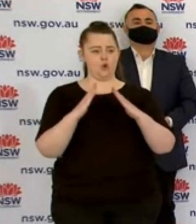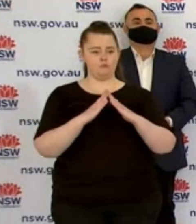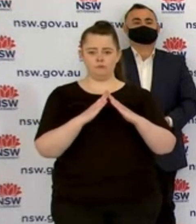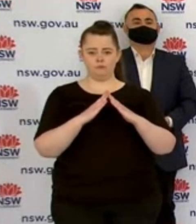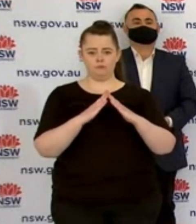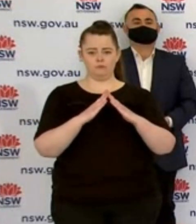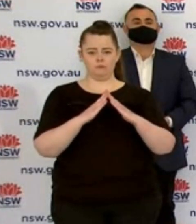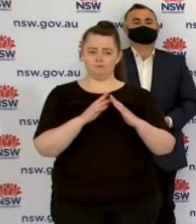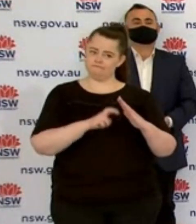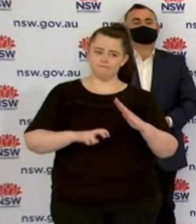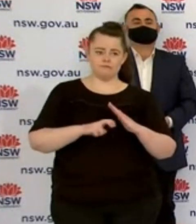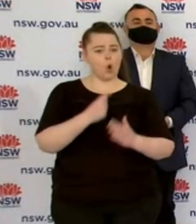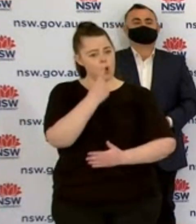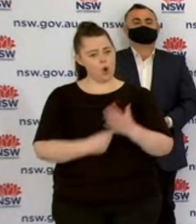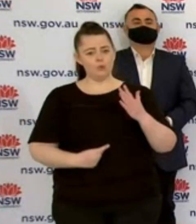most essential reasons.